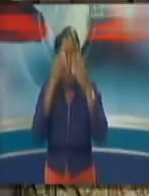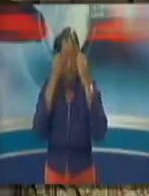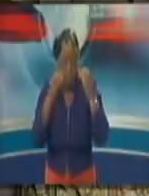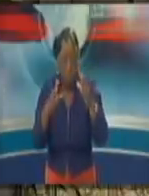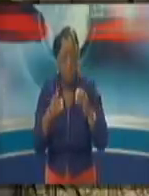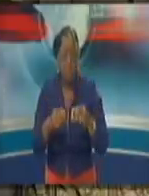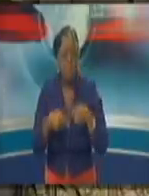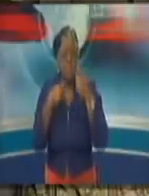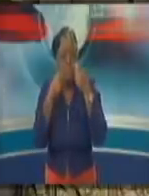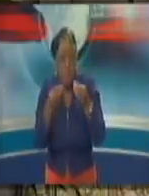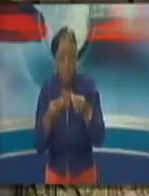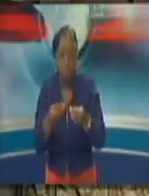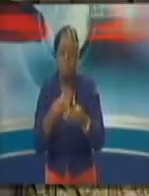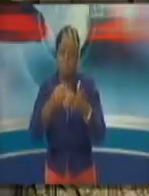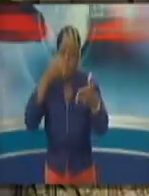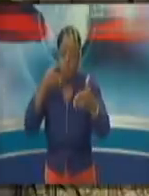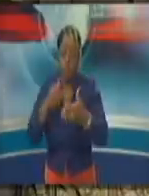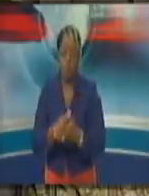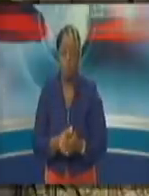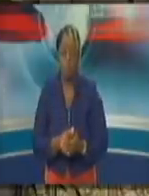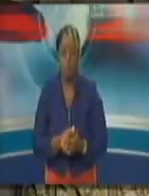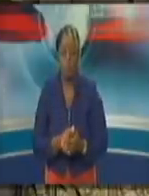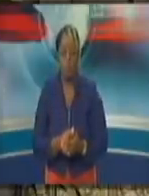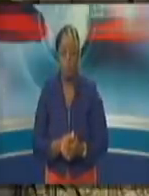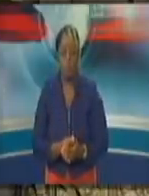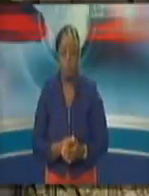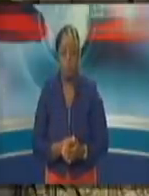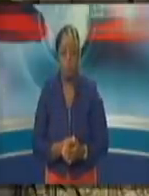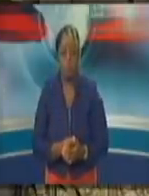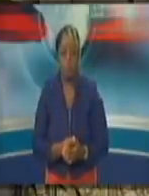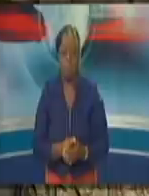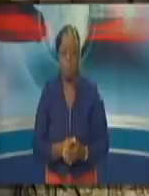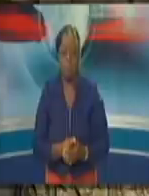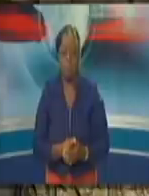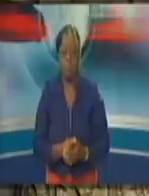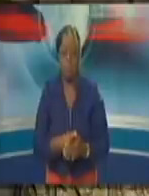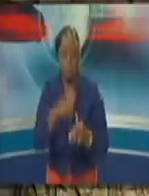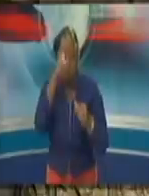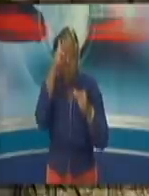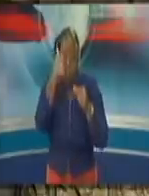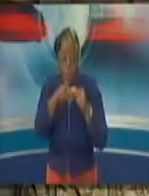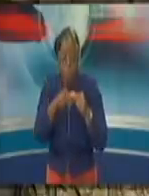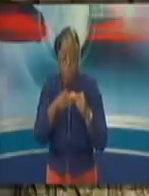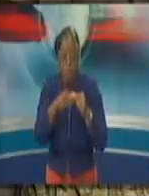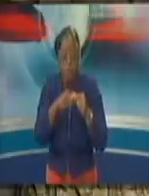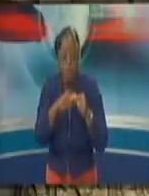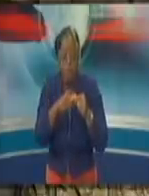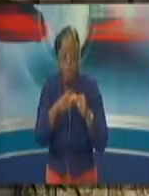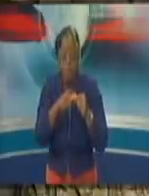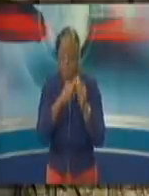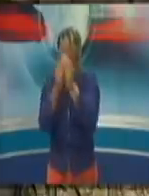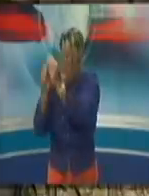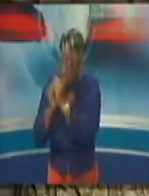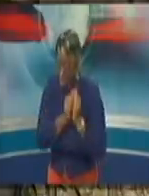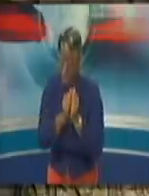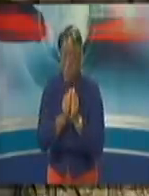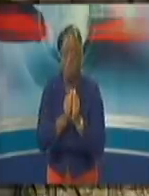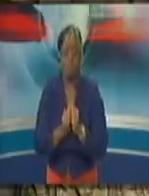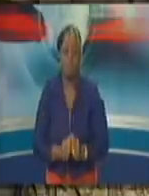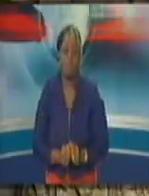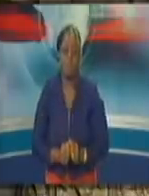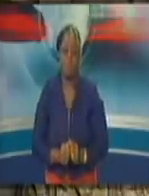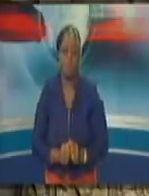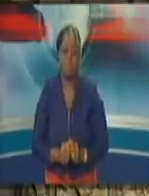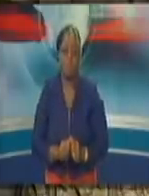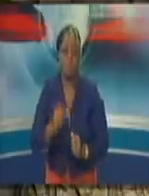to implement as we adjust to our new circumstances. Do remember that we are in this together. I